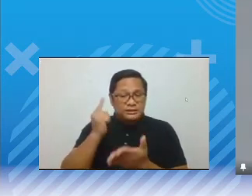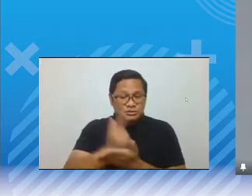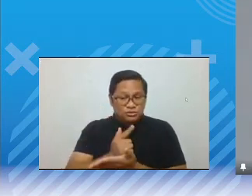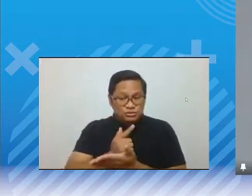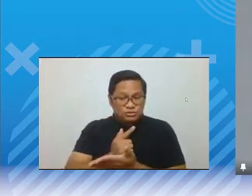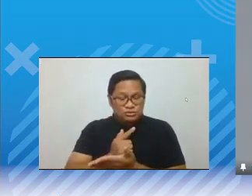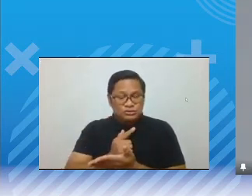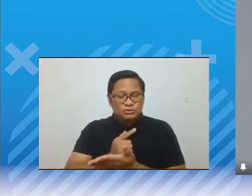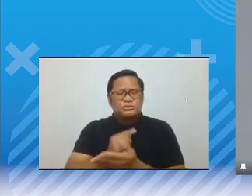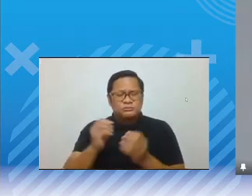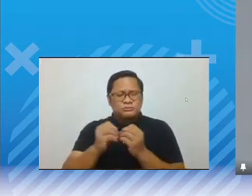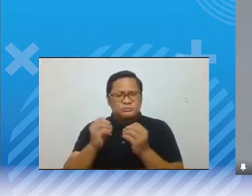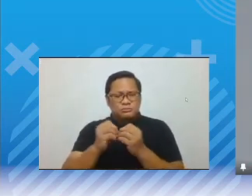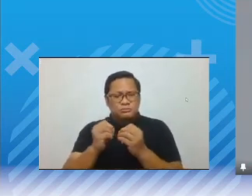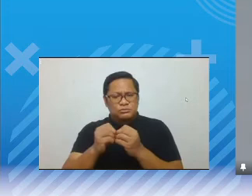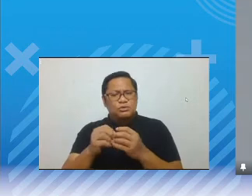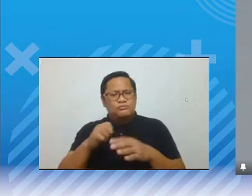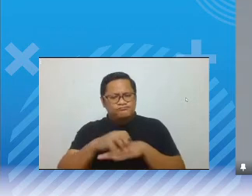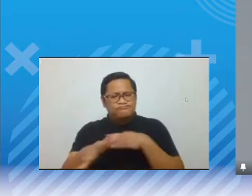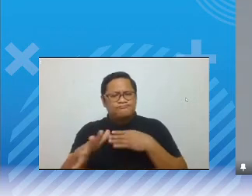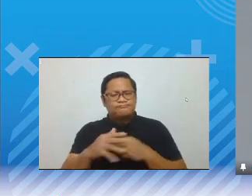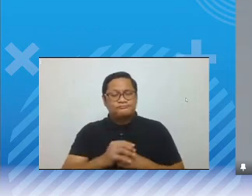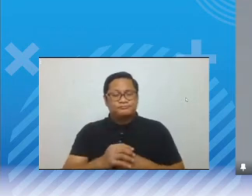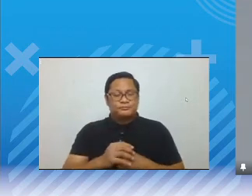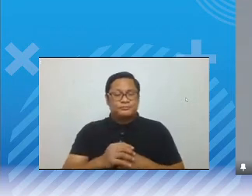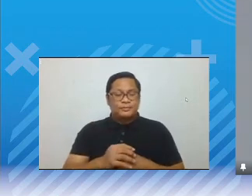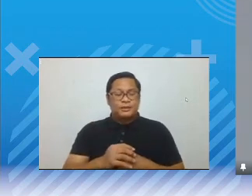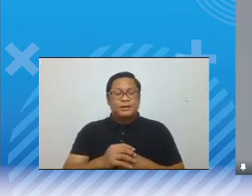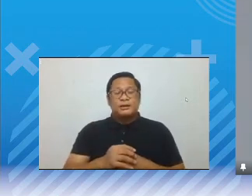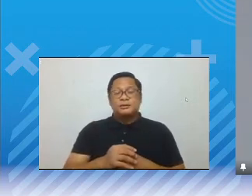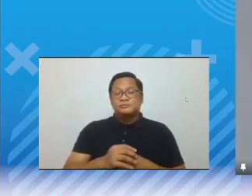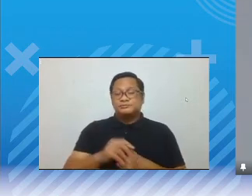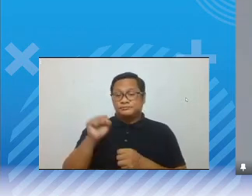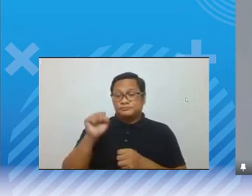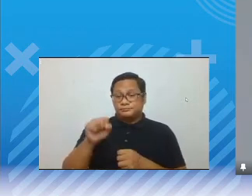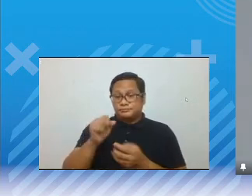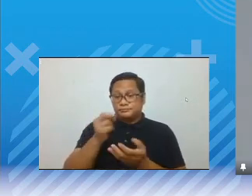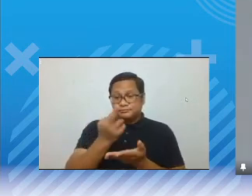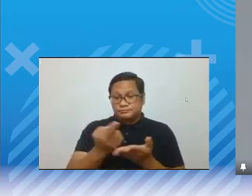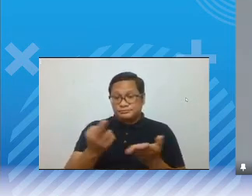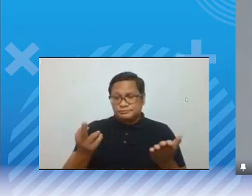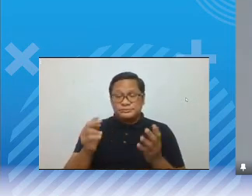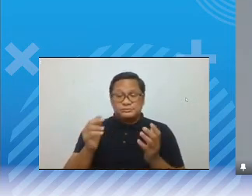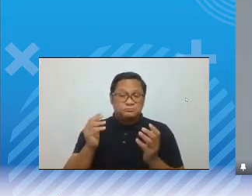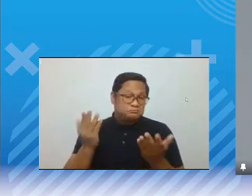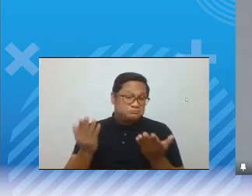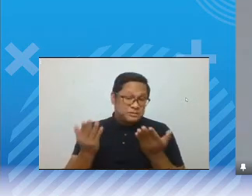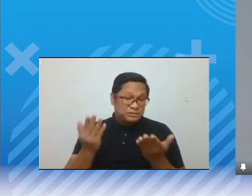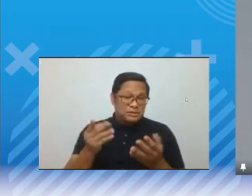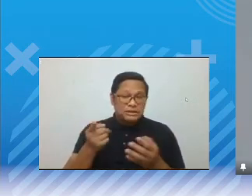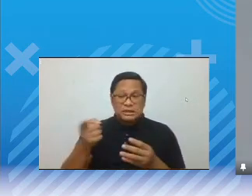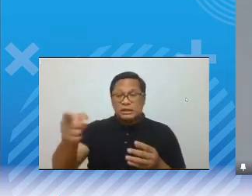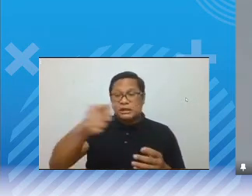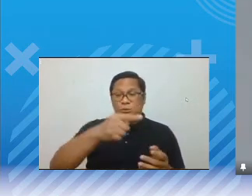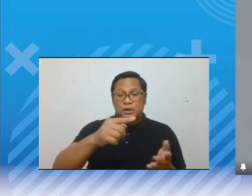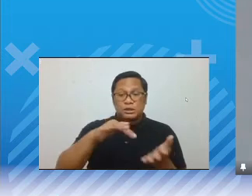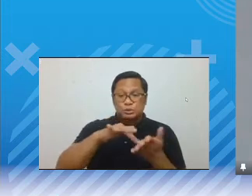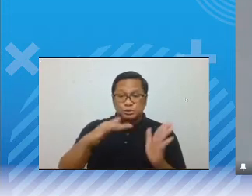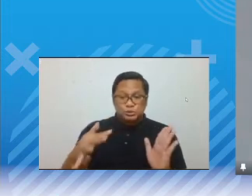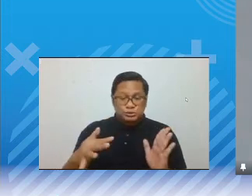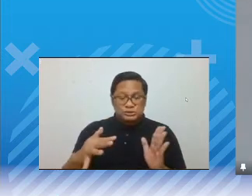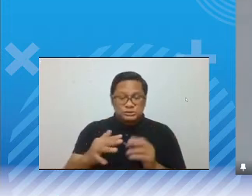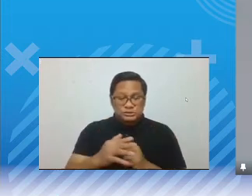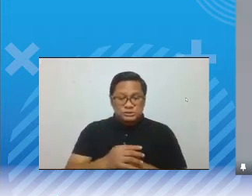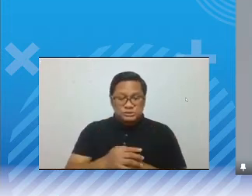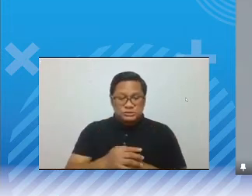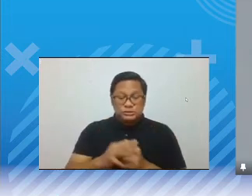more effectively. And resources could also mean our students, because since these